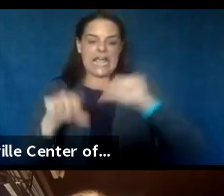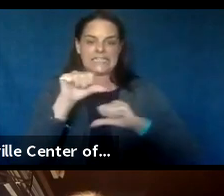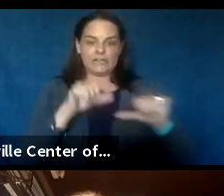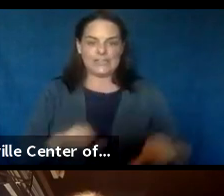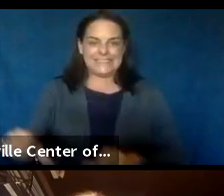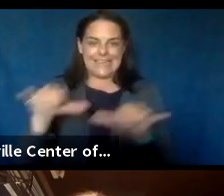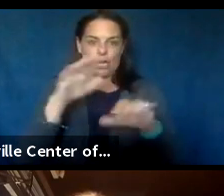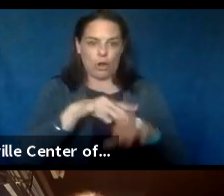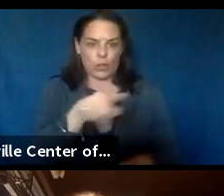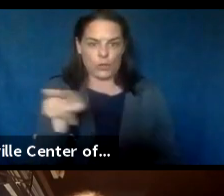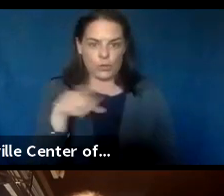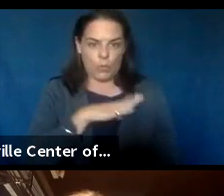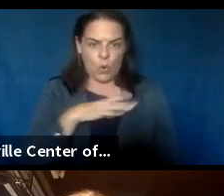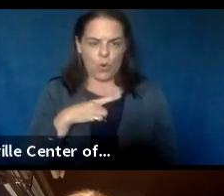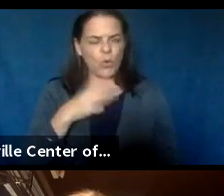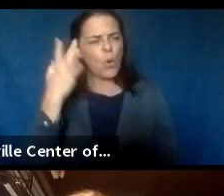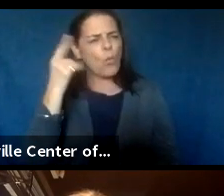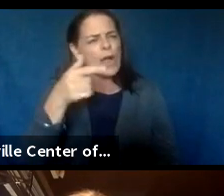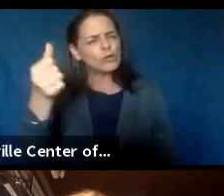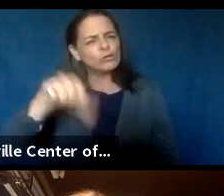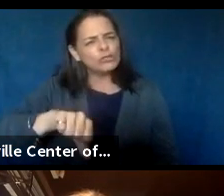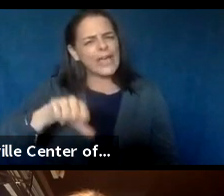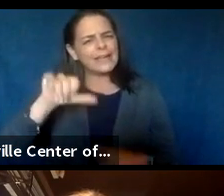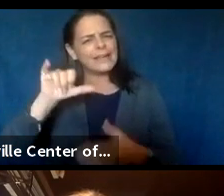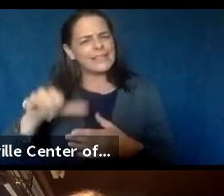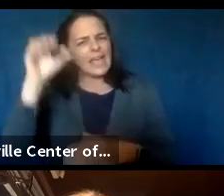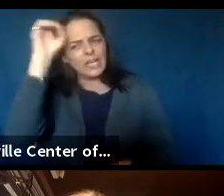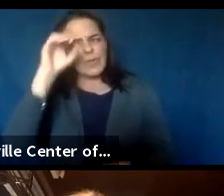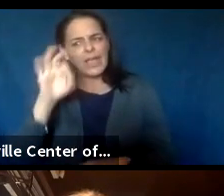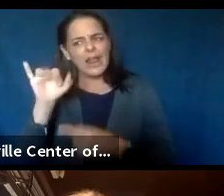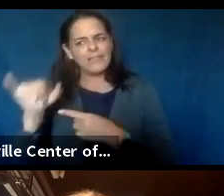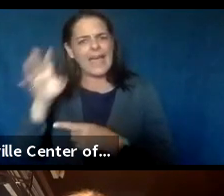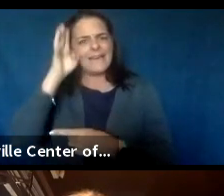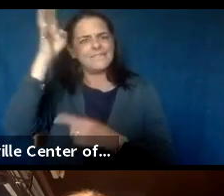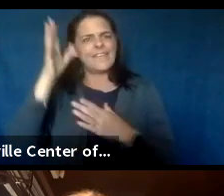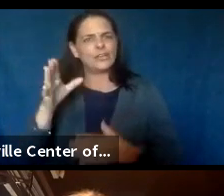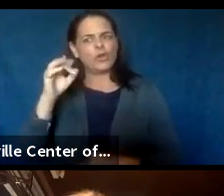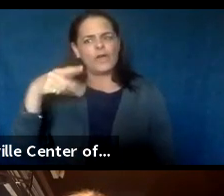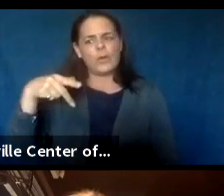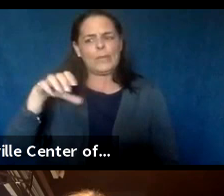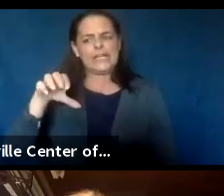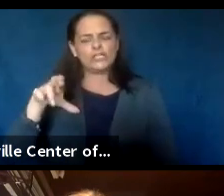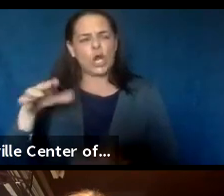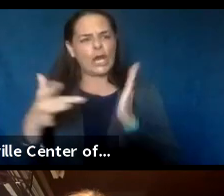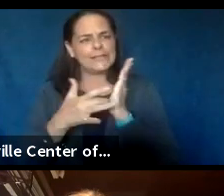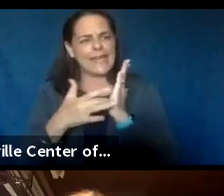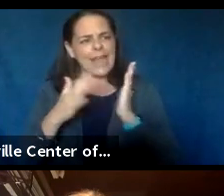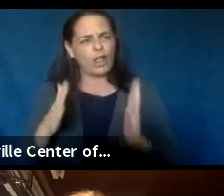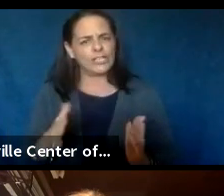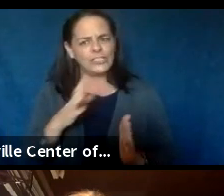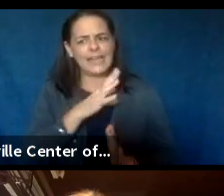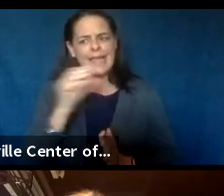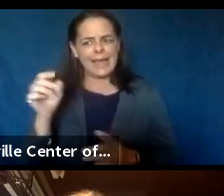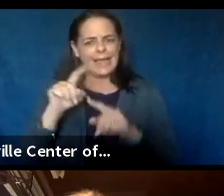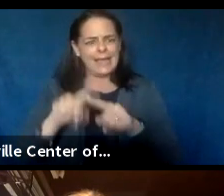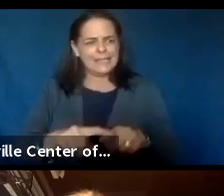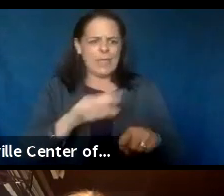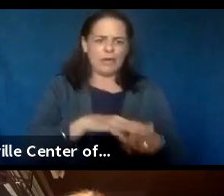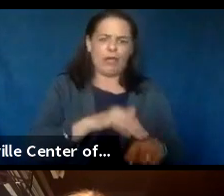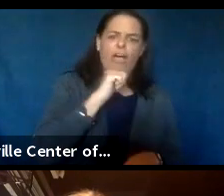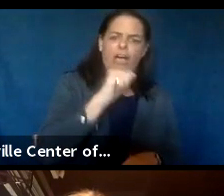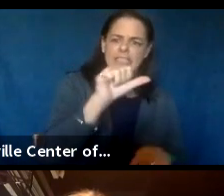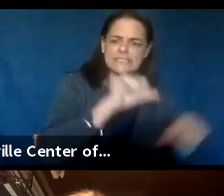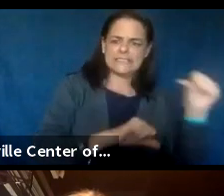Please explain why you reject the opinion of the Nobel Prize winning inventor of the PCR technology and depend on an